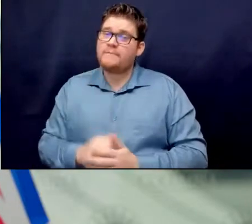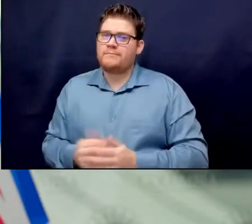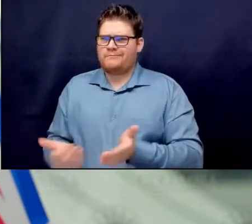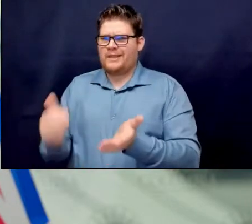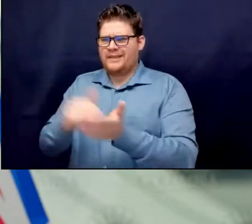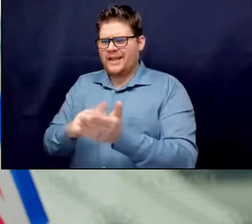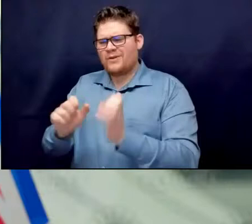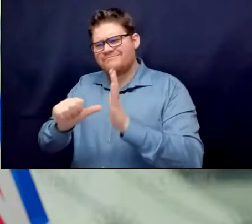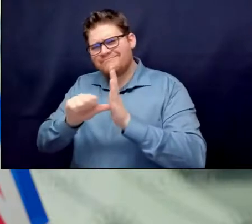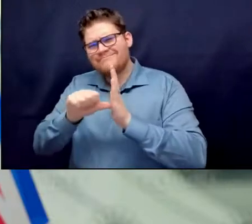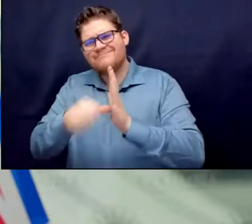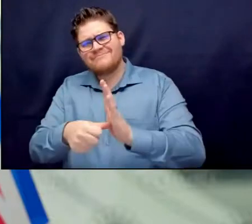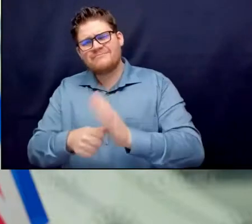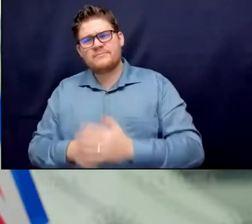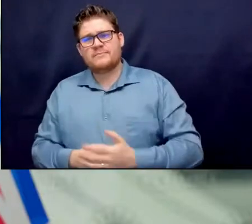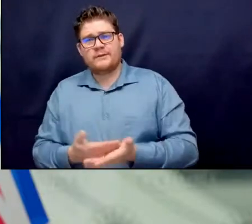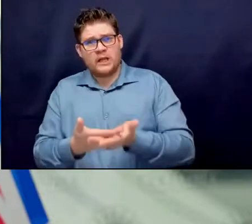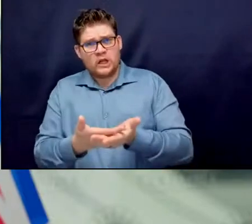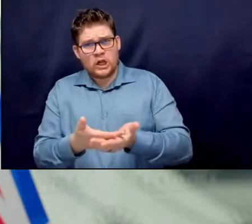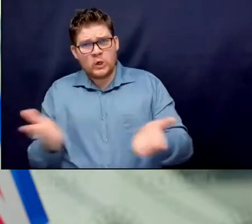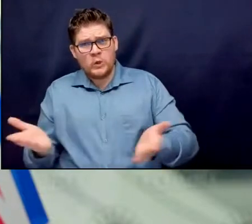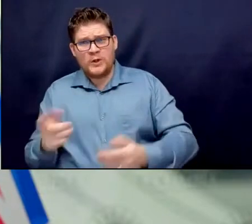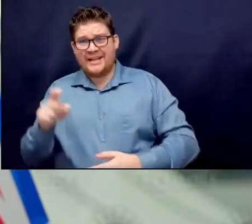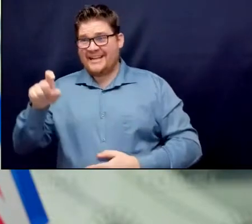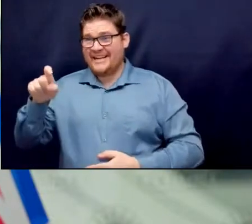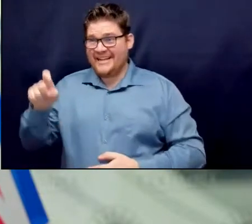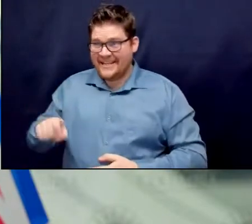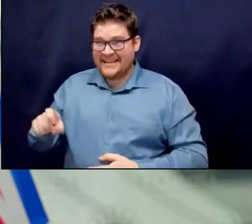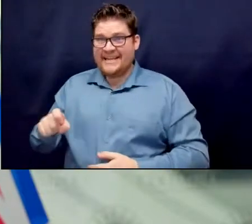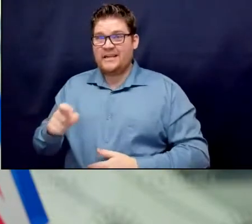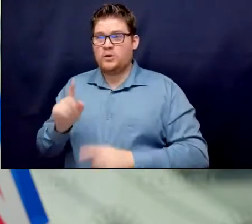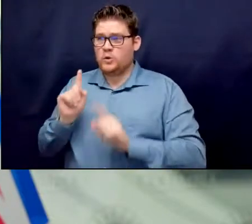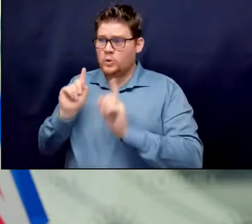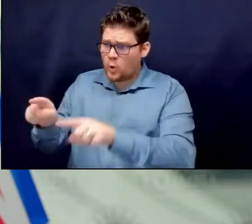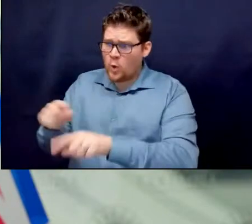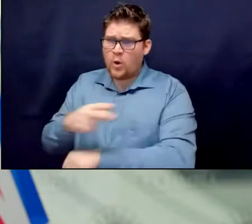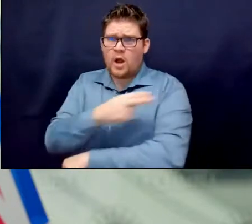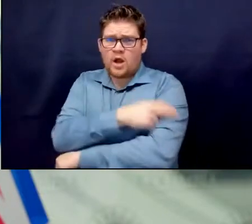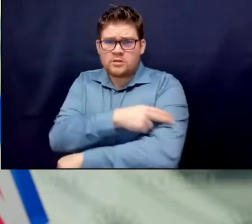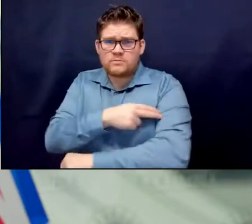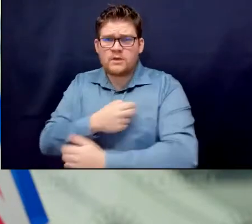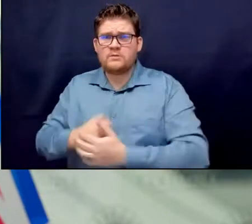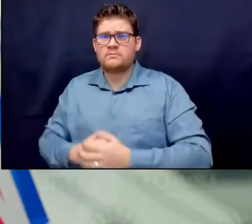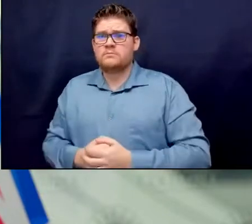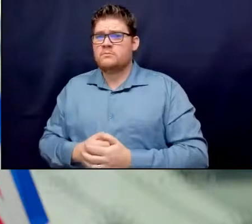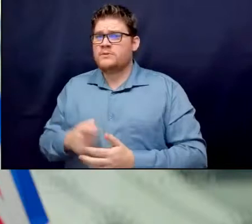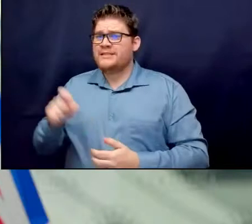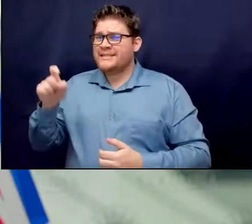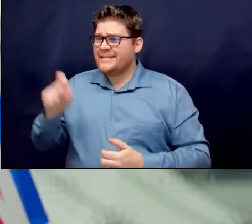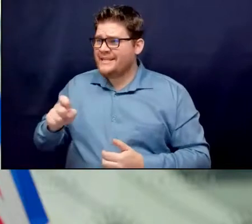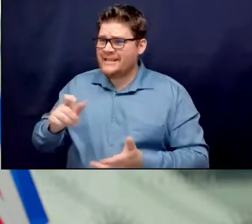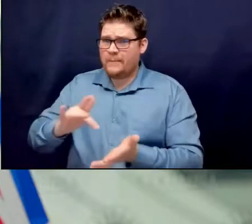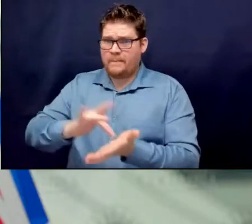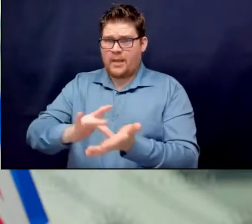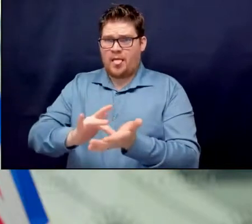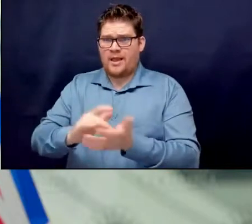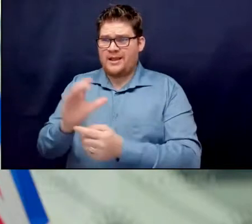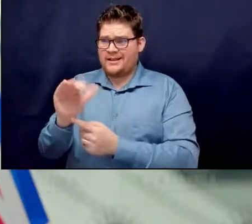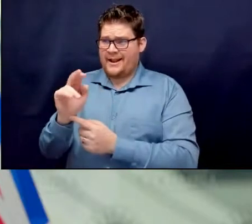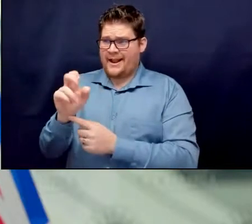if they need care, to get that care, that our healthcare workers continue, 188,000 of them, to